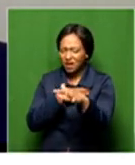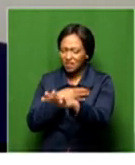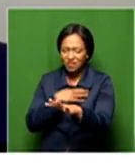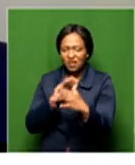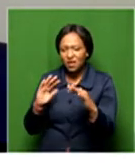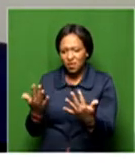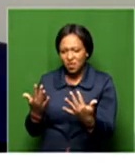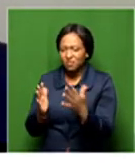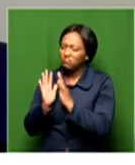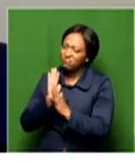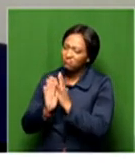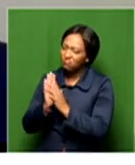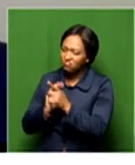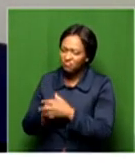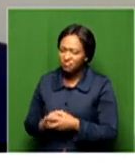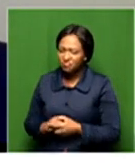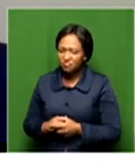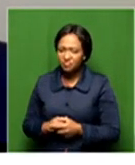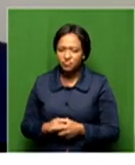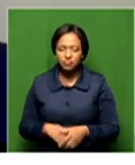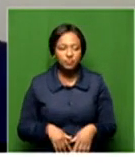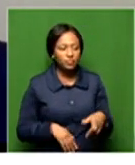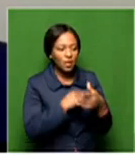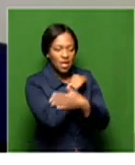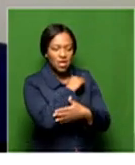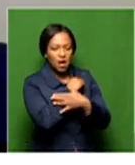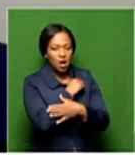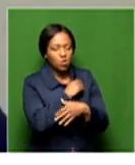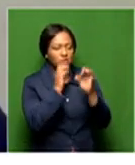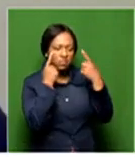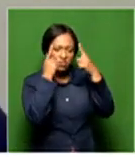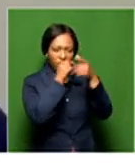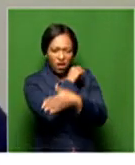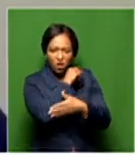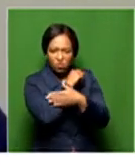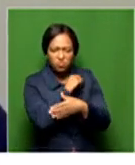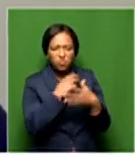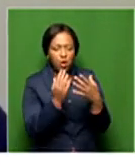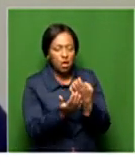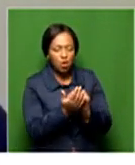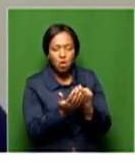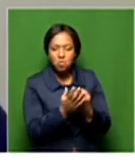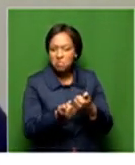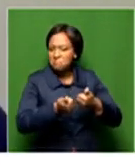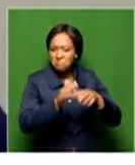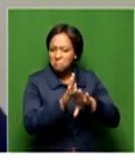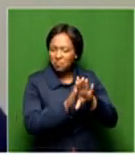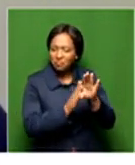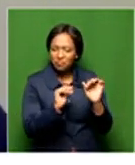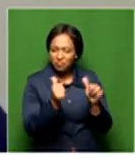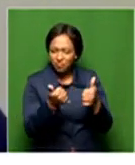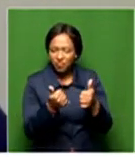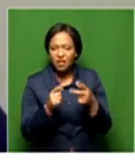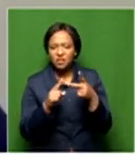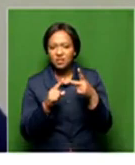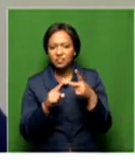Well, but the country is a successful country in terms of its economy. And then also, if you look